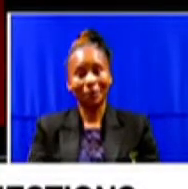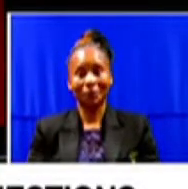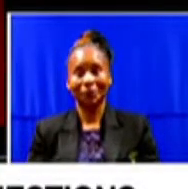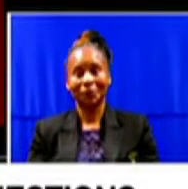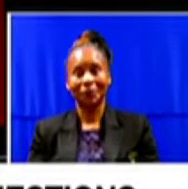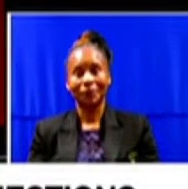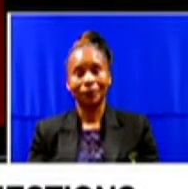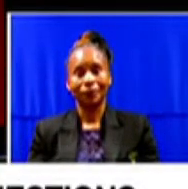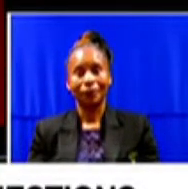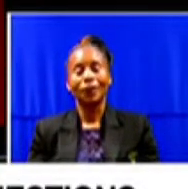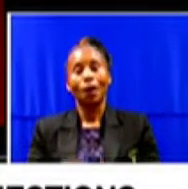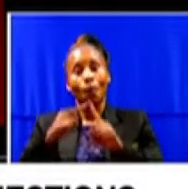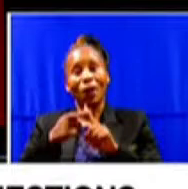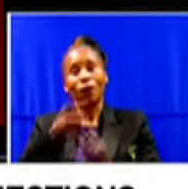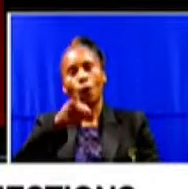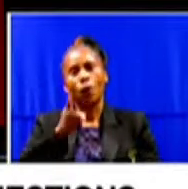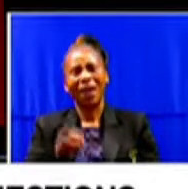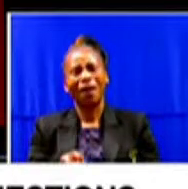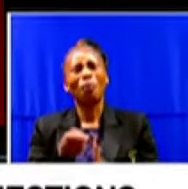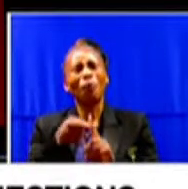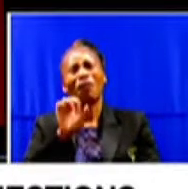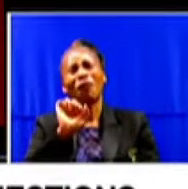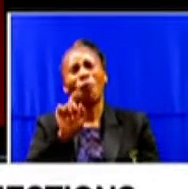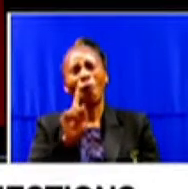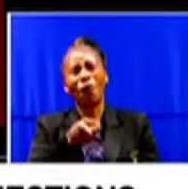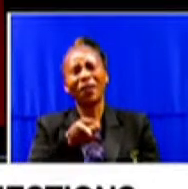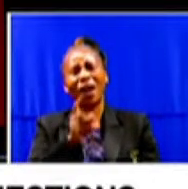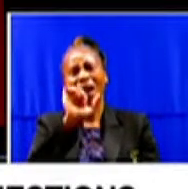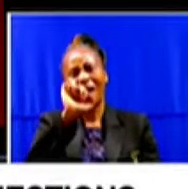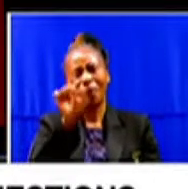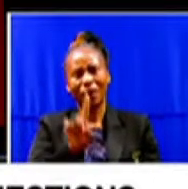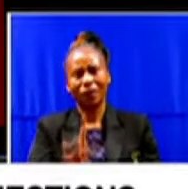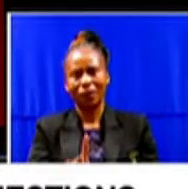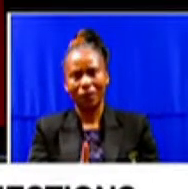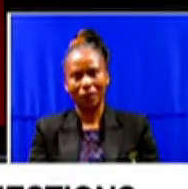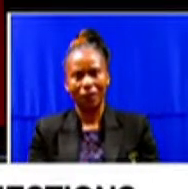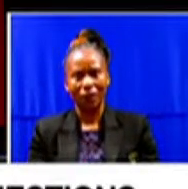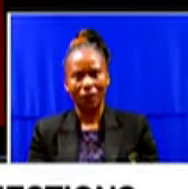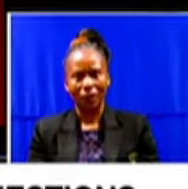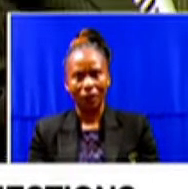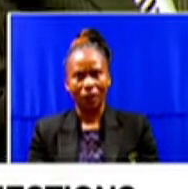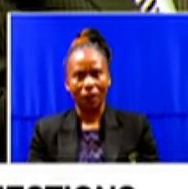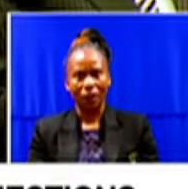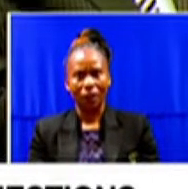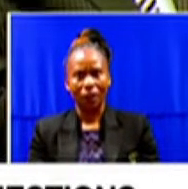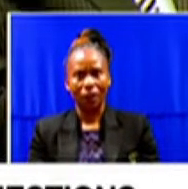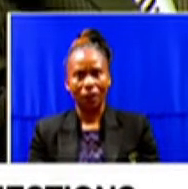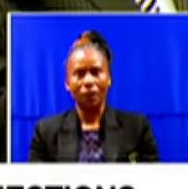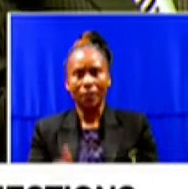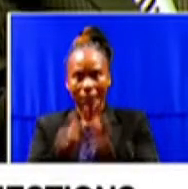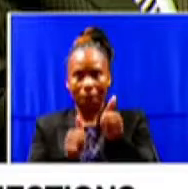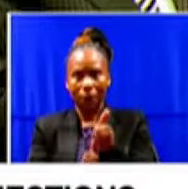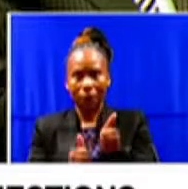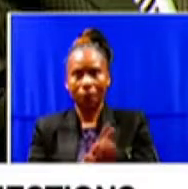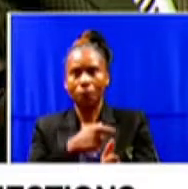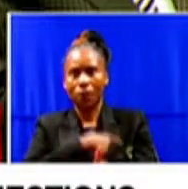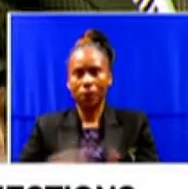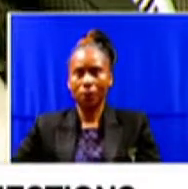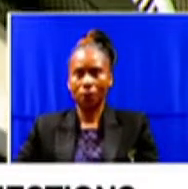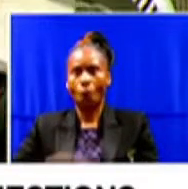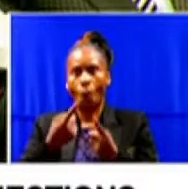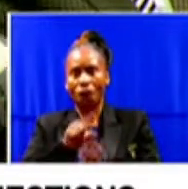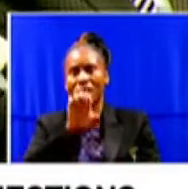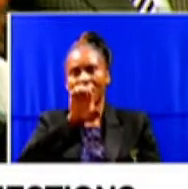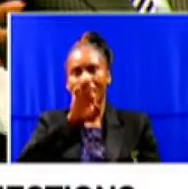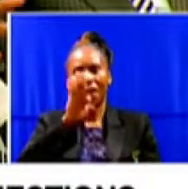Yes? on a point of order. What's the point of order? Yeah, the Deputy President of the EFF asked a question and it has not been responded to.